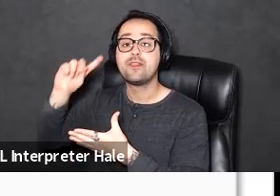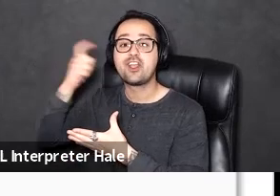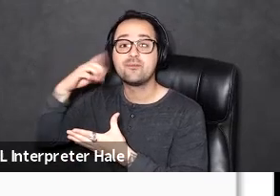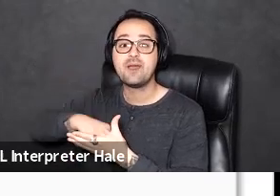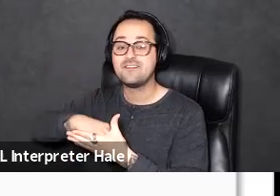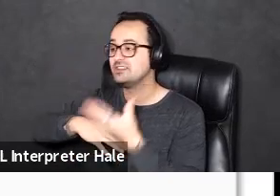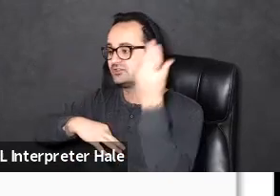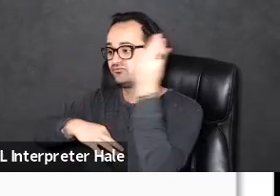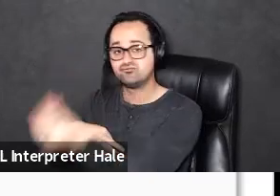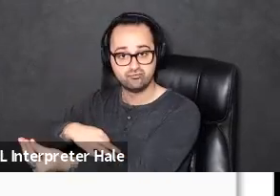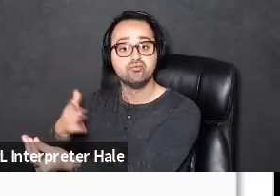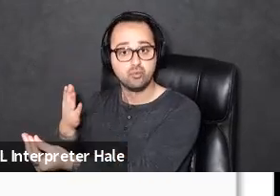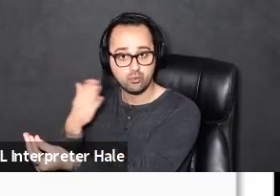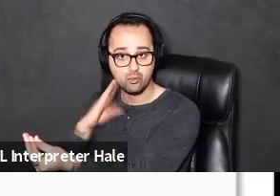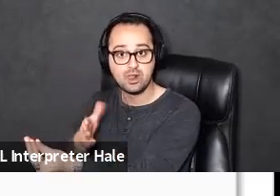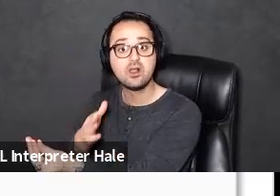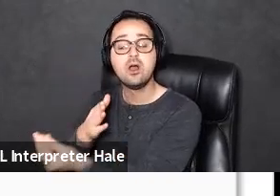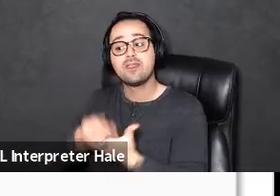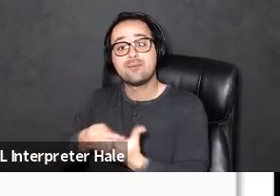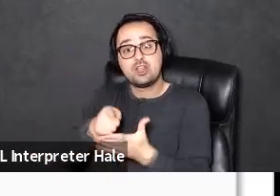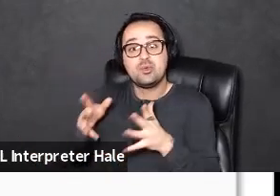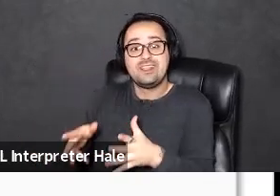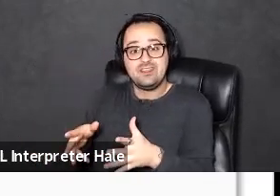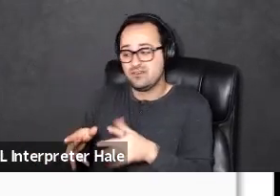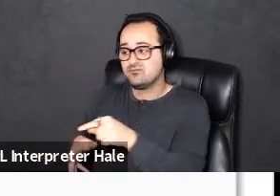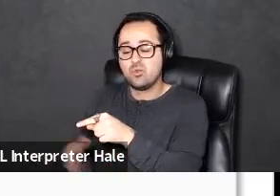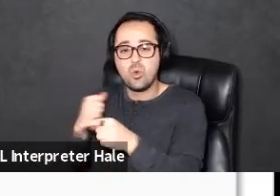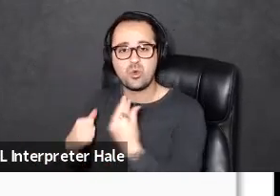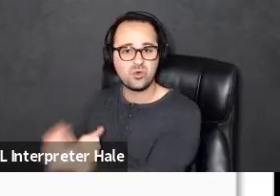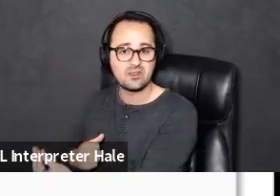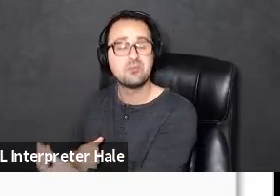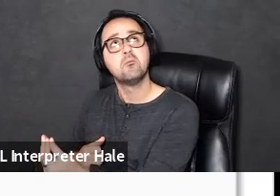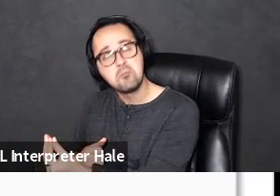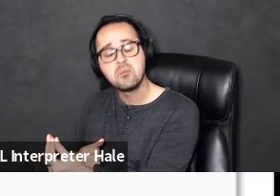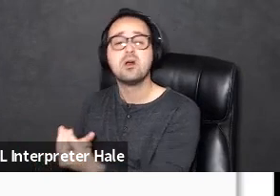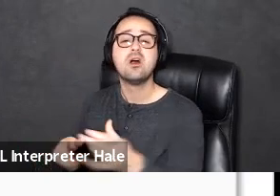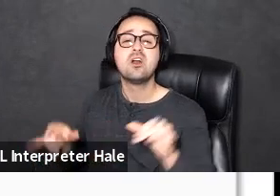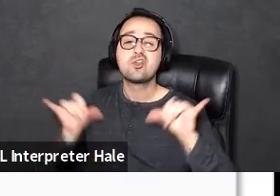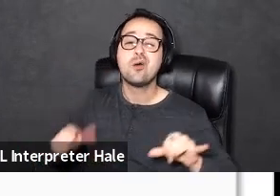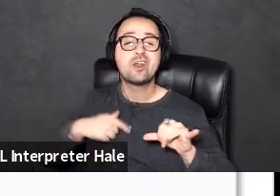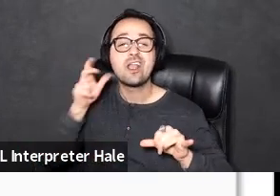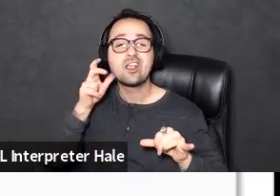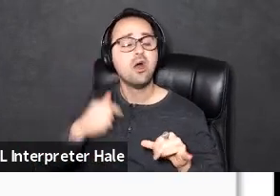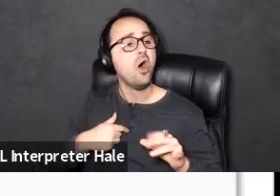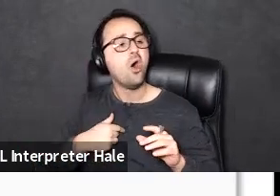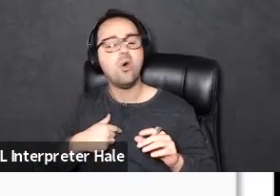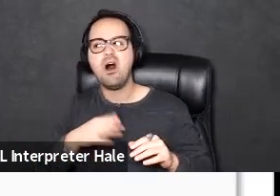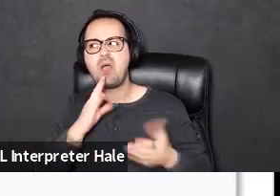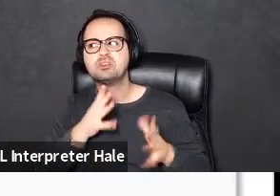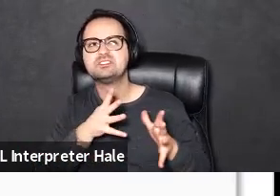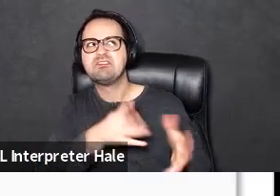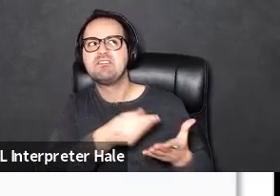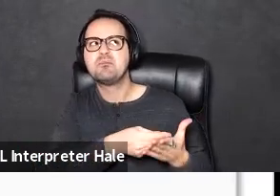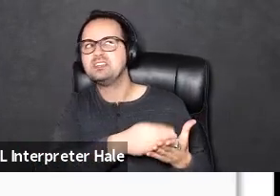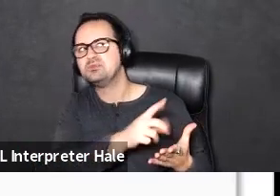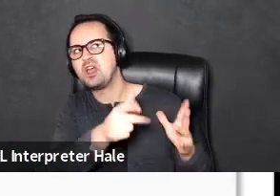left behind go to benefit them. The common thing I hear a lot is I'll just leave the money to another family member, a